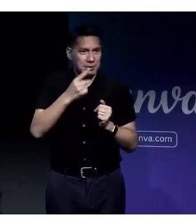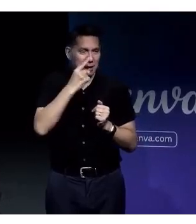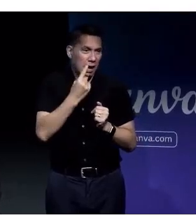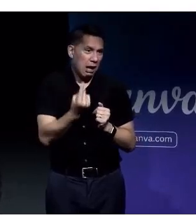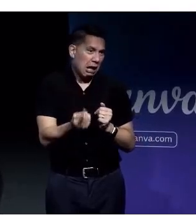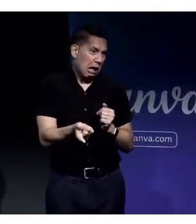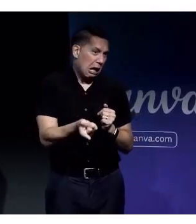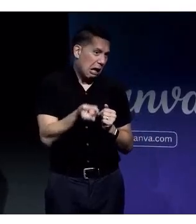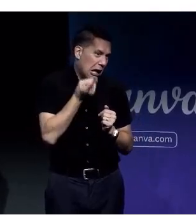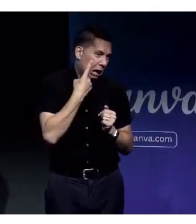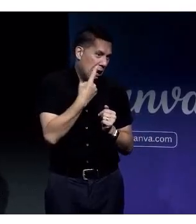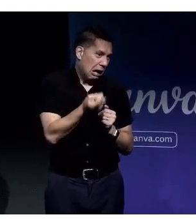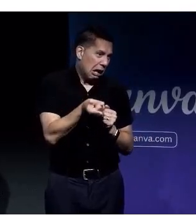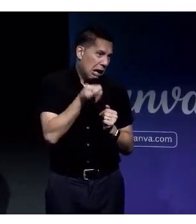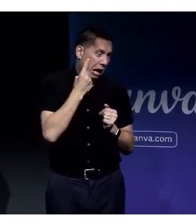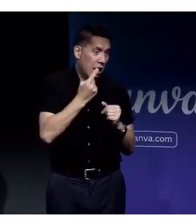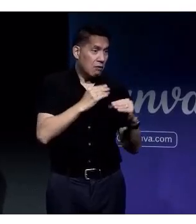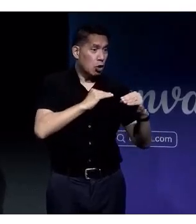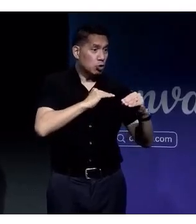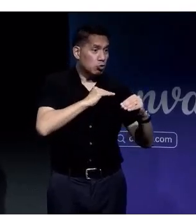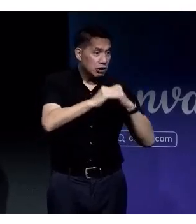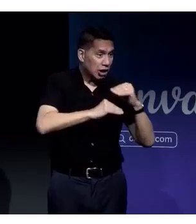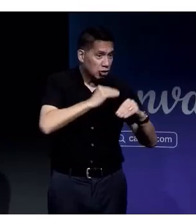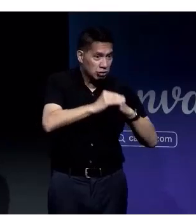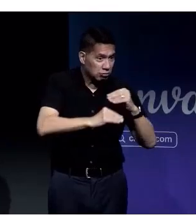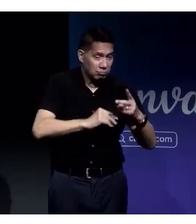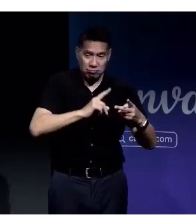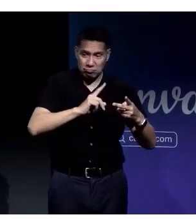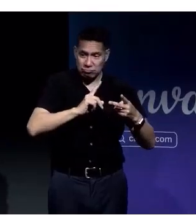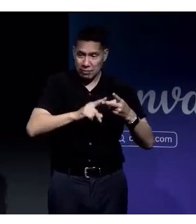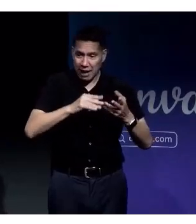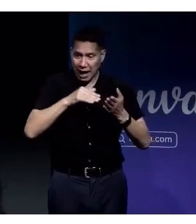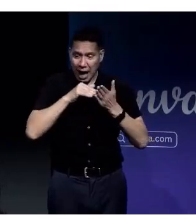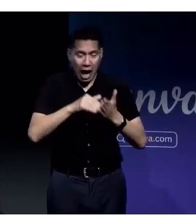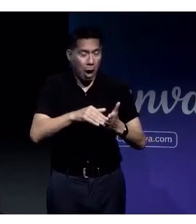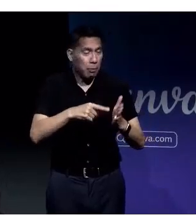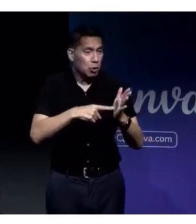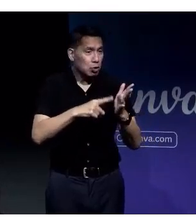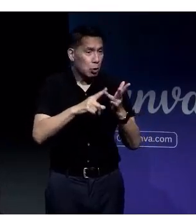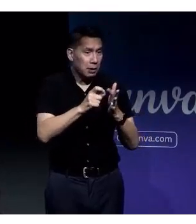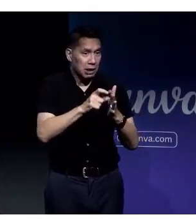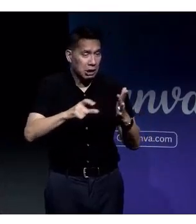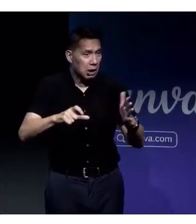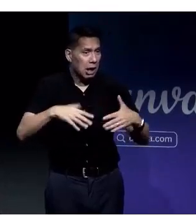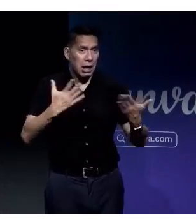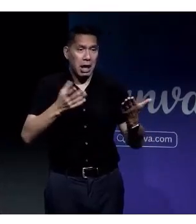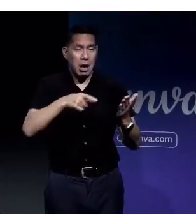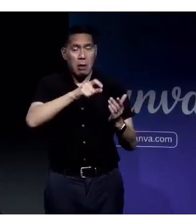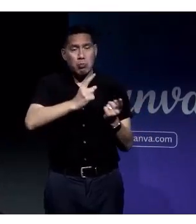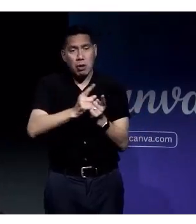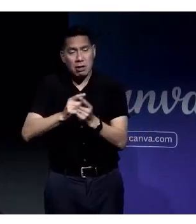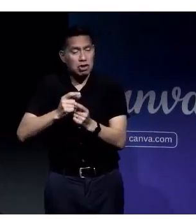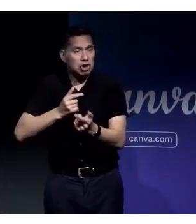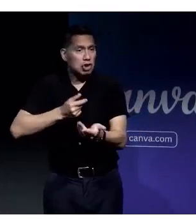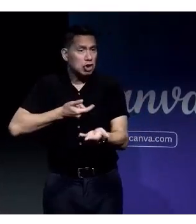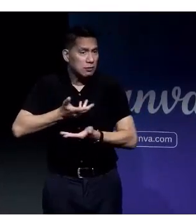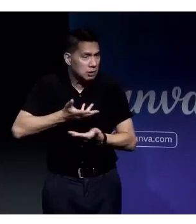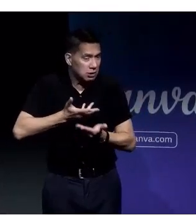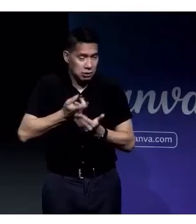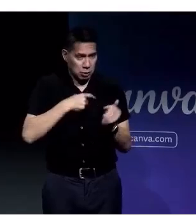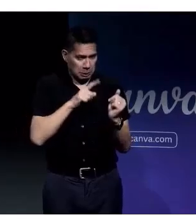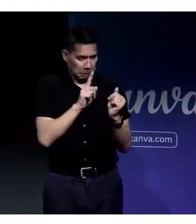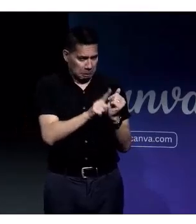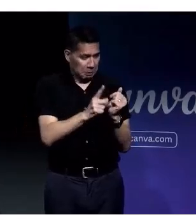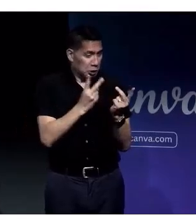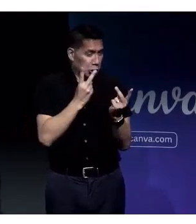at, they can search for transactions, they can search for help topics, any of our products and services. You can search it, it'll find